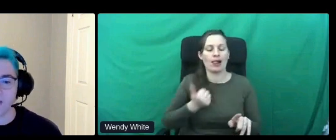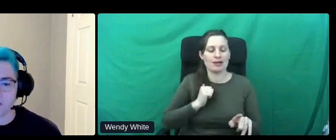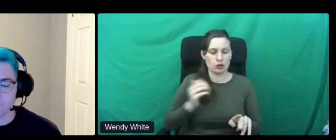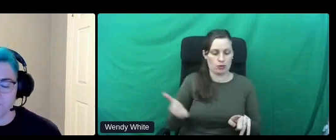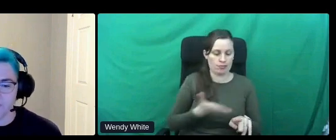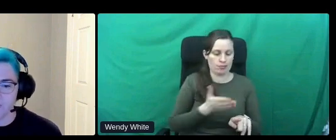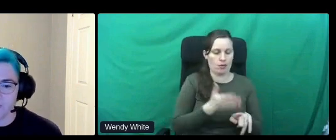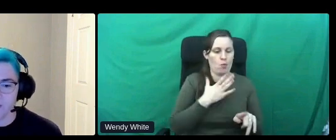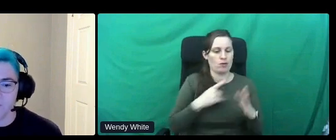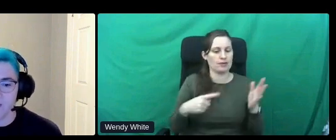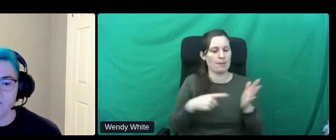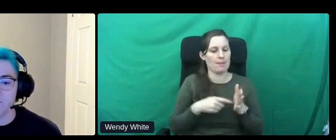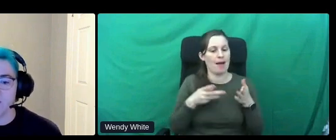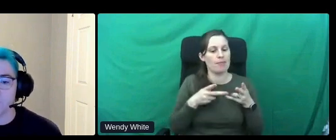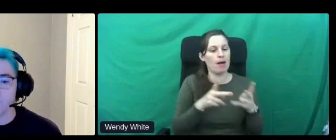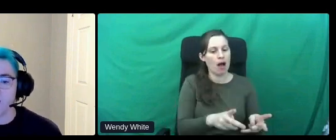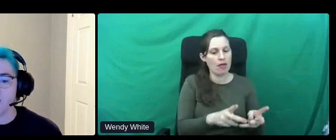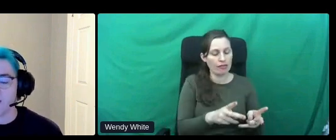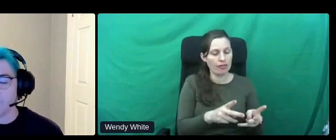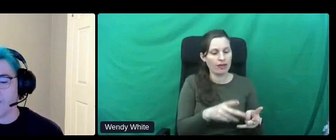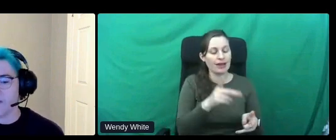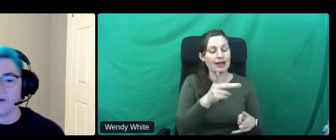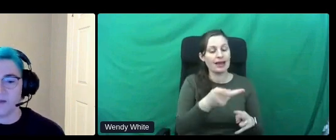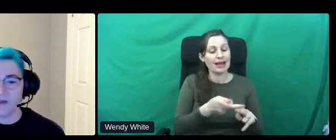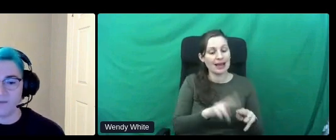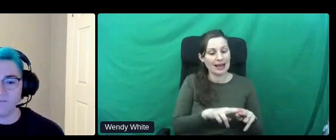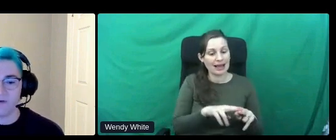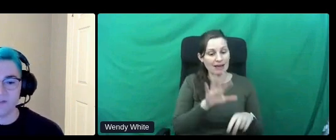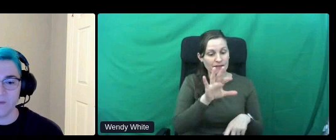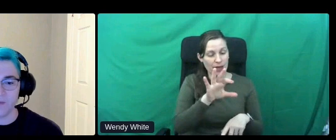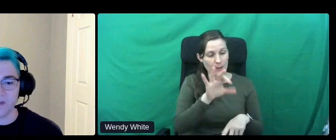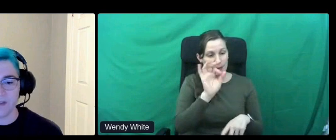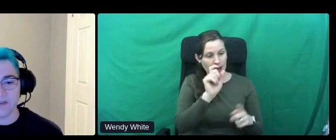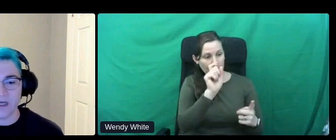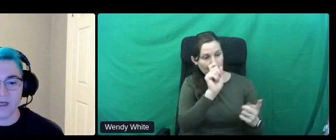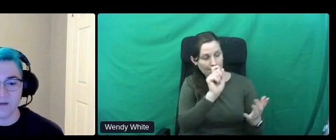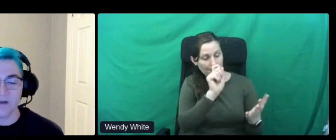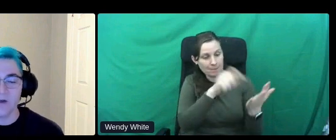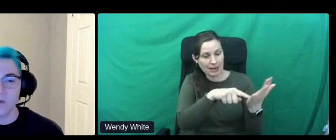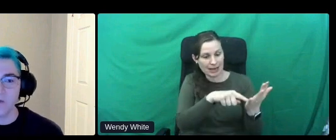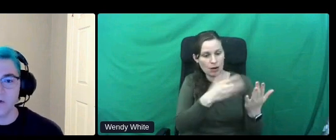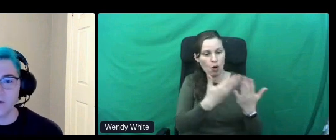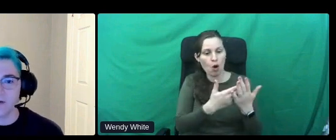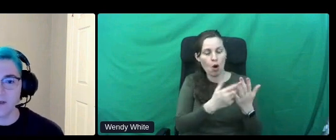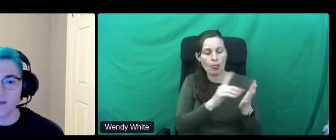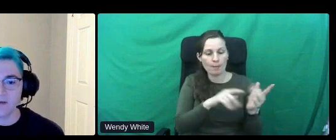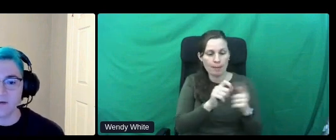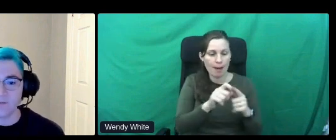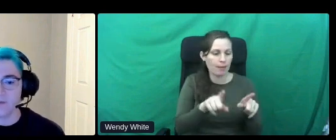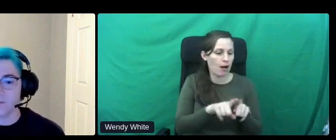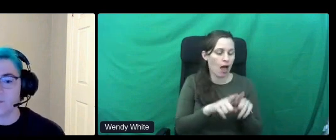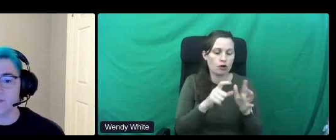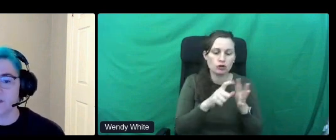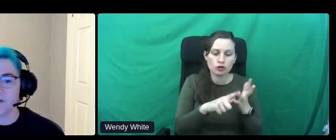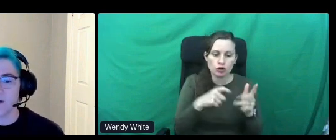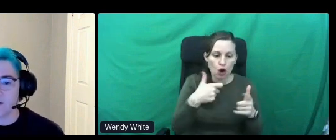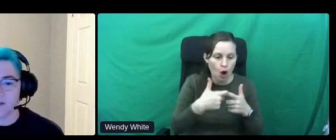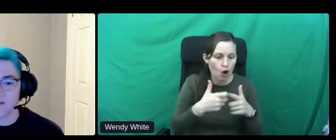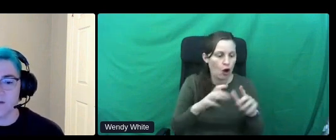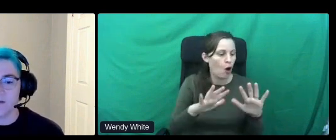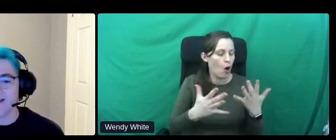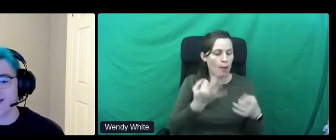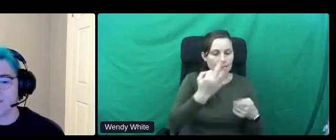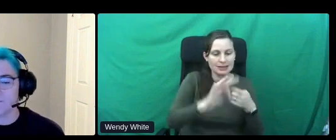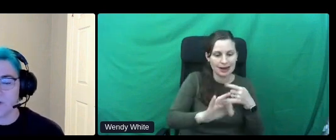main path. If they pick a pin on the map, for example, like a dock or a particular